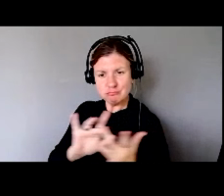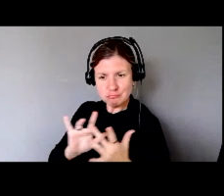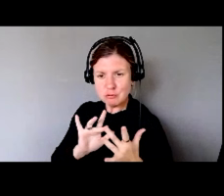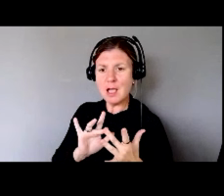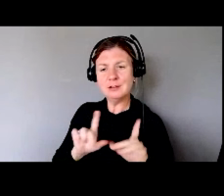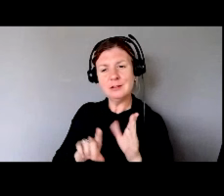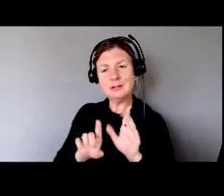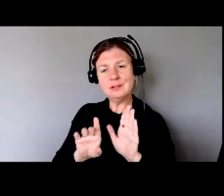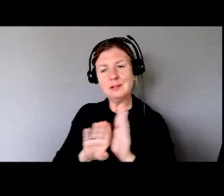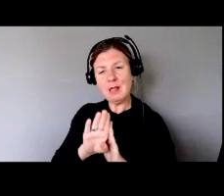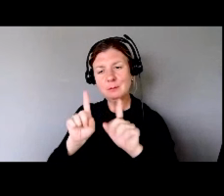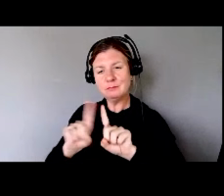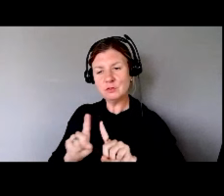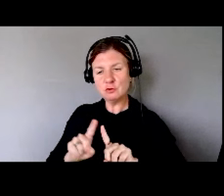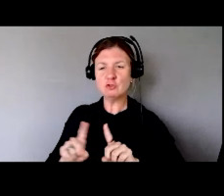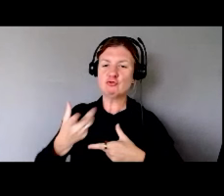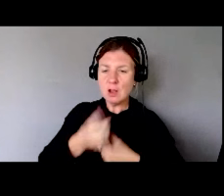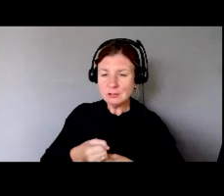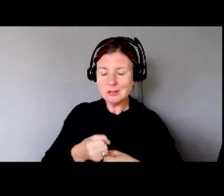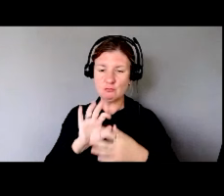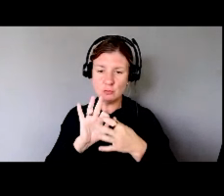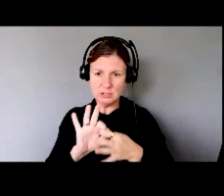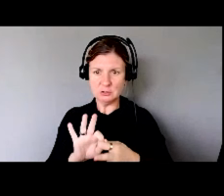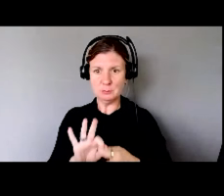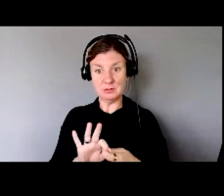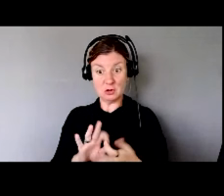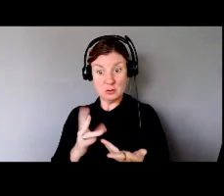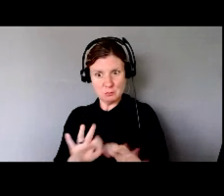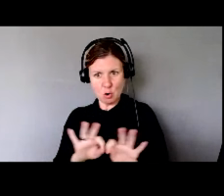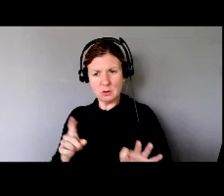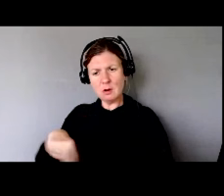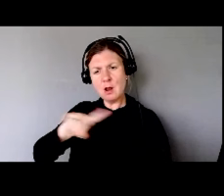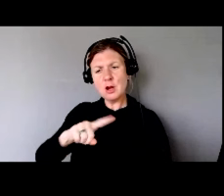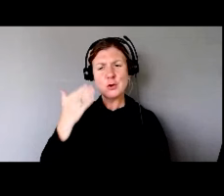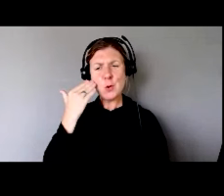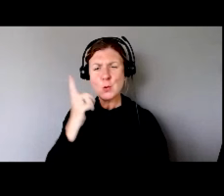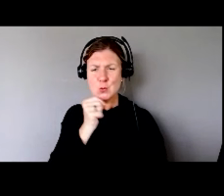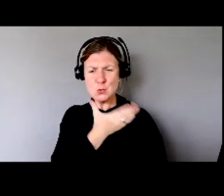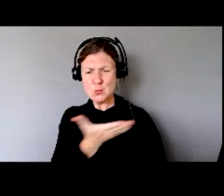trust, all while getting a sense of who lives in Walden and what brings them together.